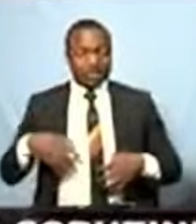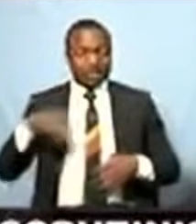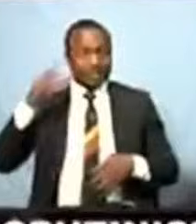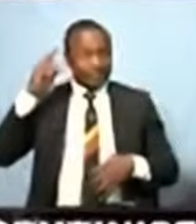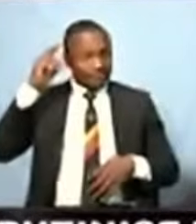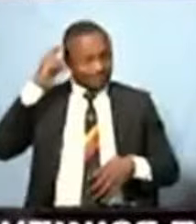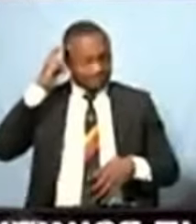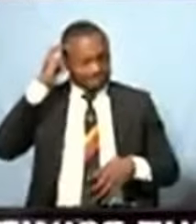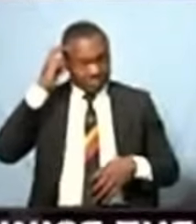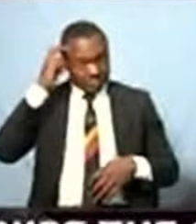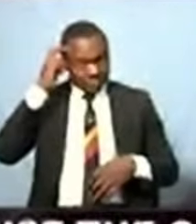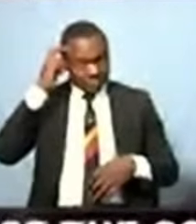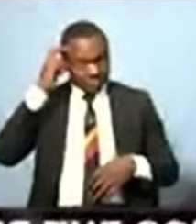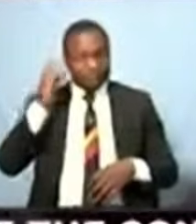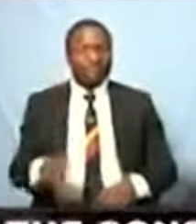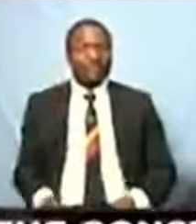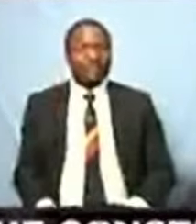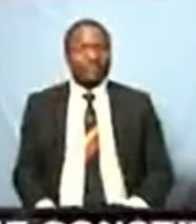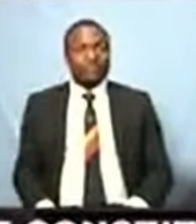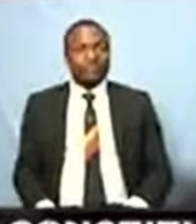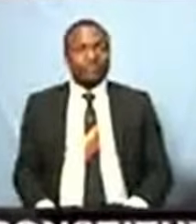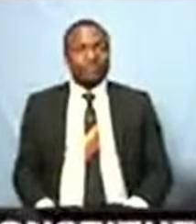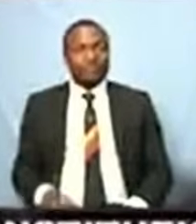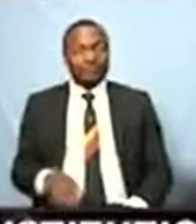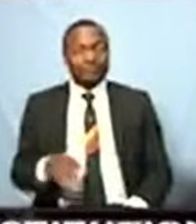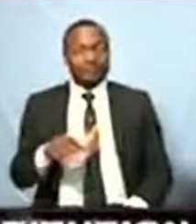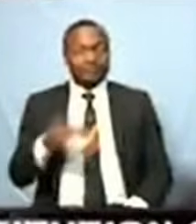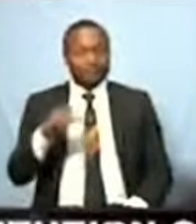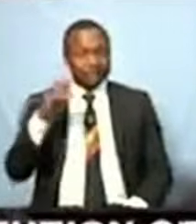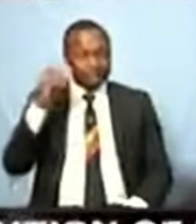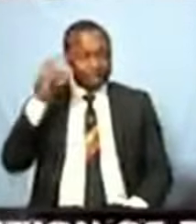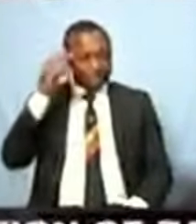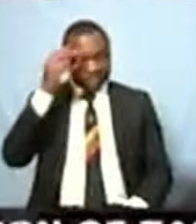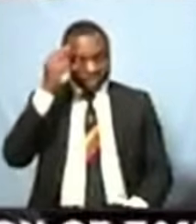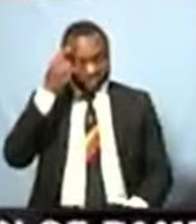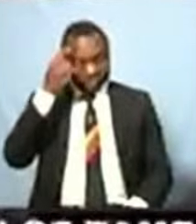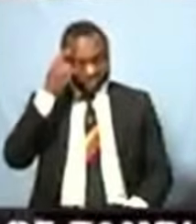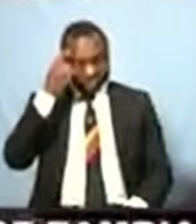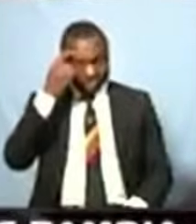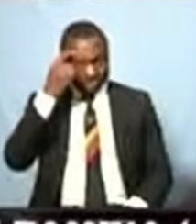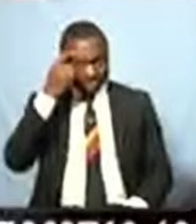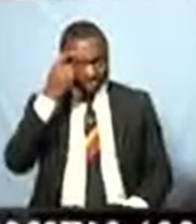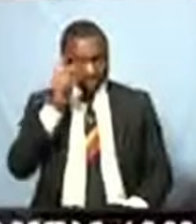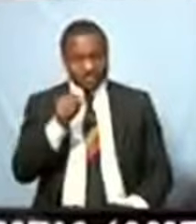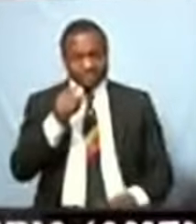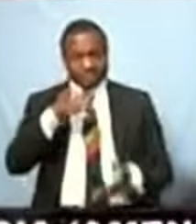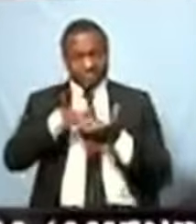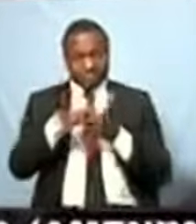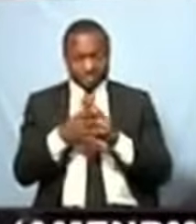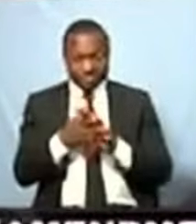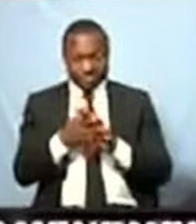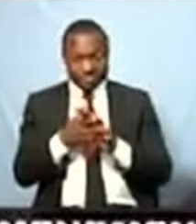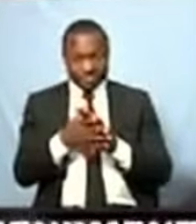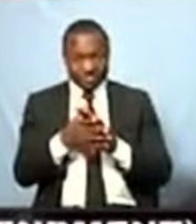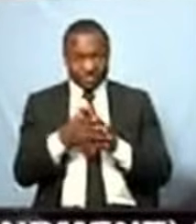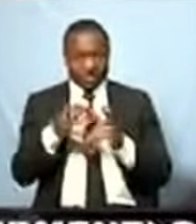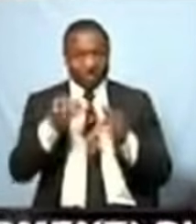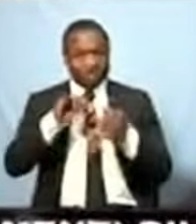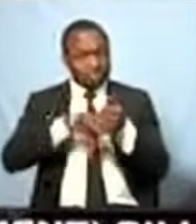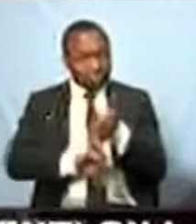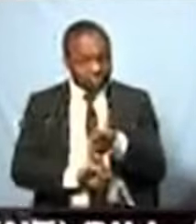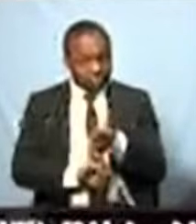mental, intellectual, sensory impairment that alone or in combination with the social